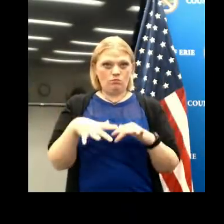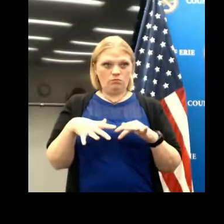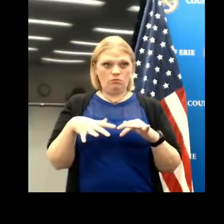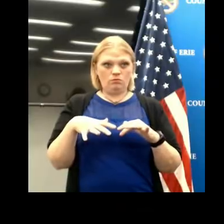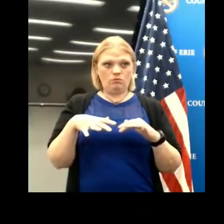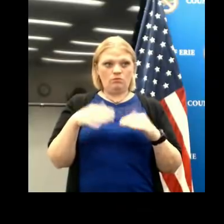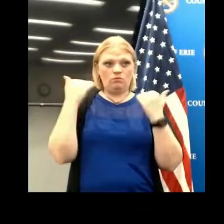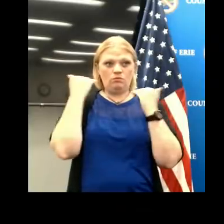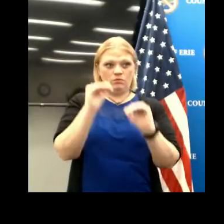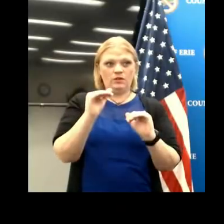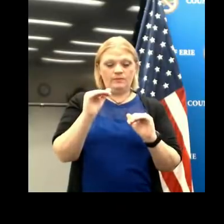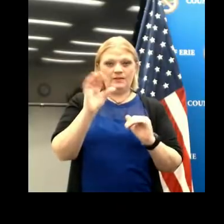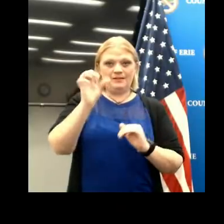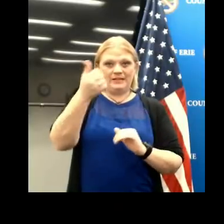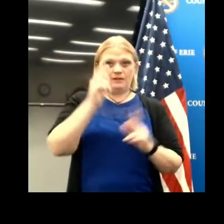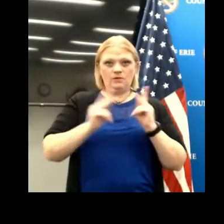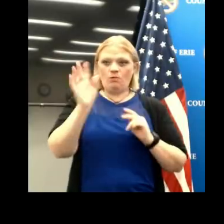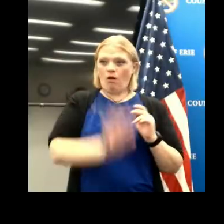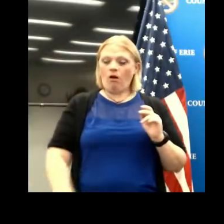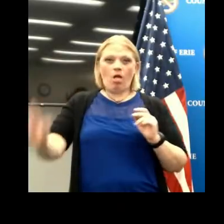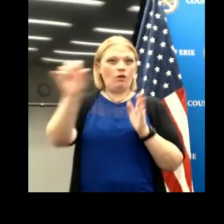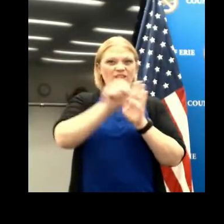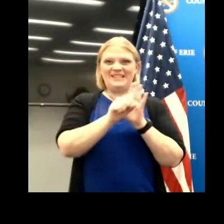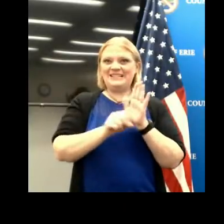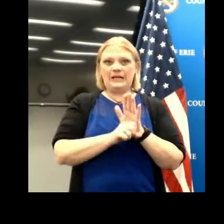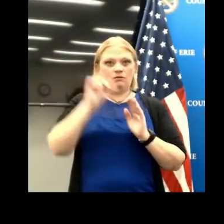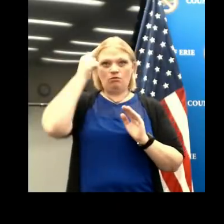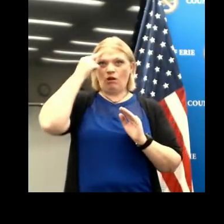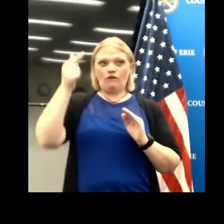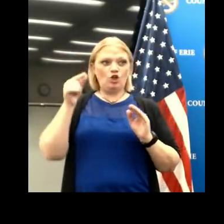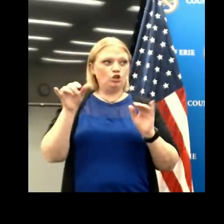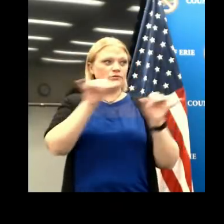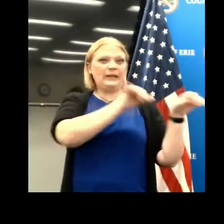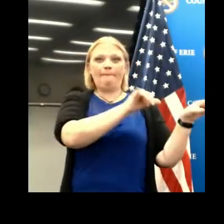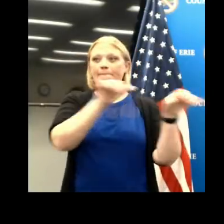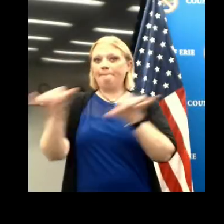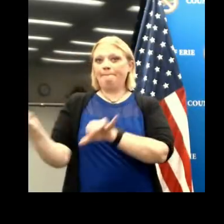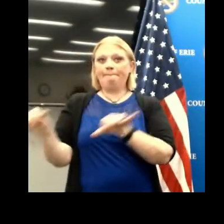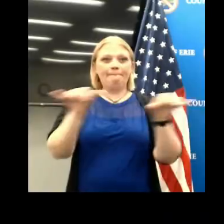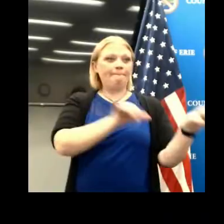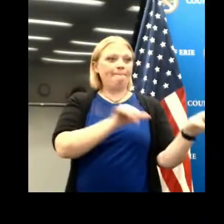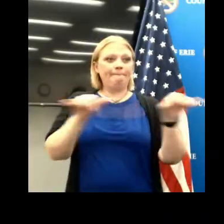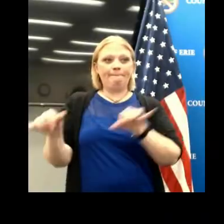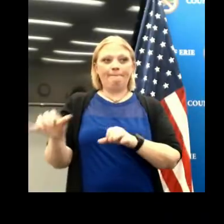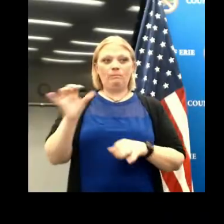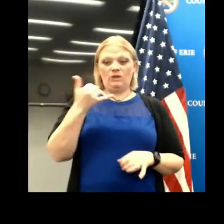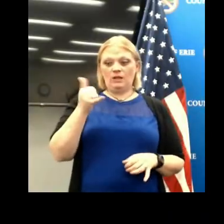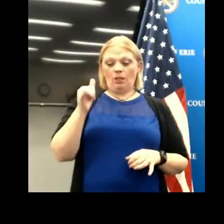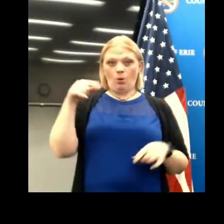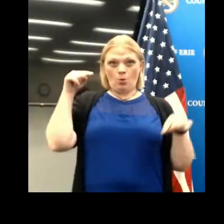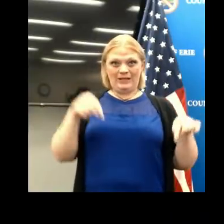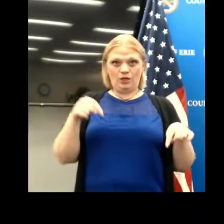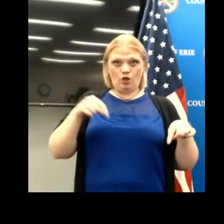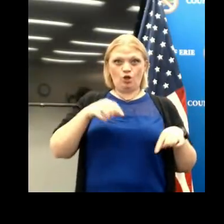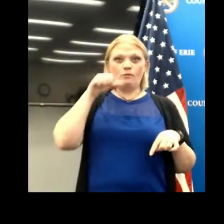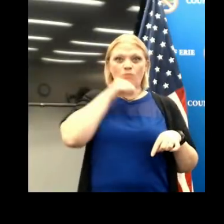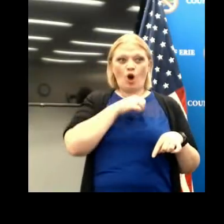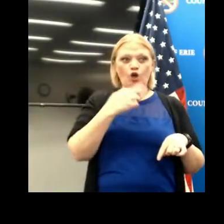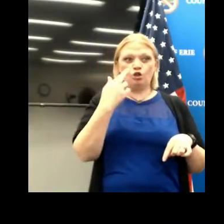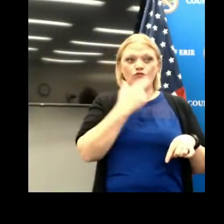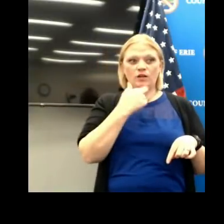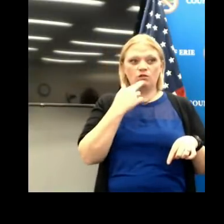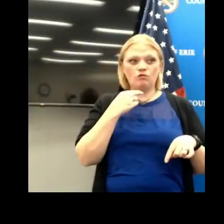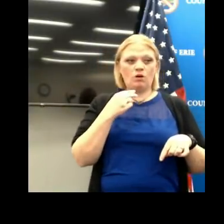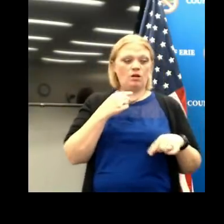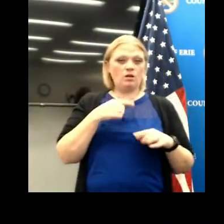10 people. That's across all of New York State. The governor's treating everyone the same. In the yellow clusters where we are here, bars and restaurants must have no